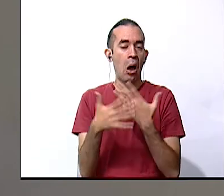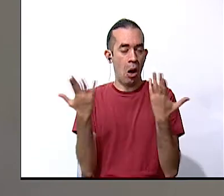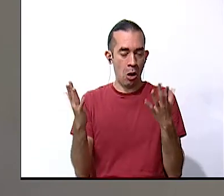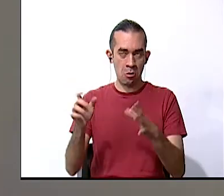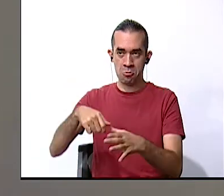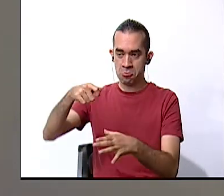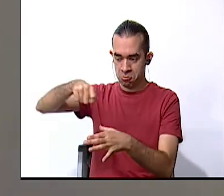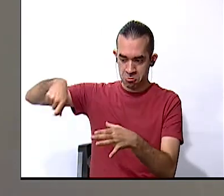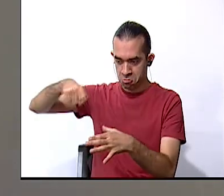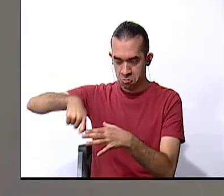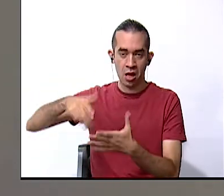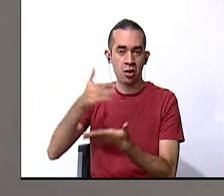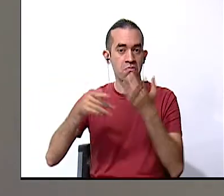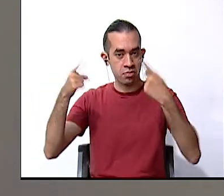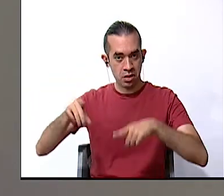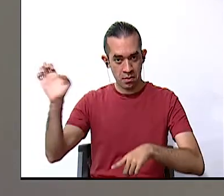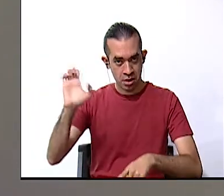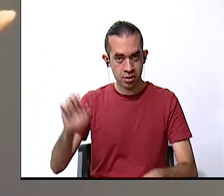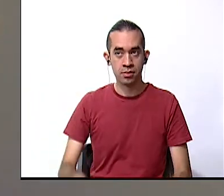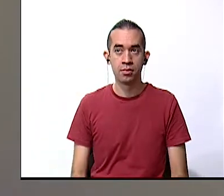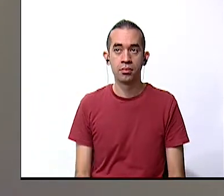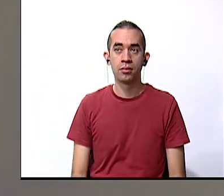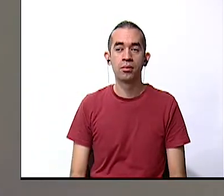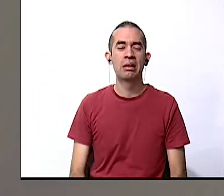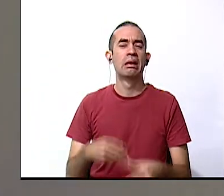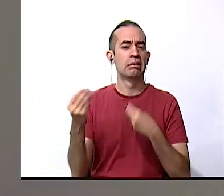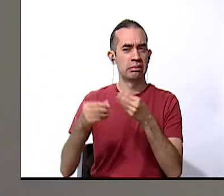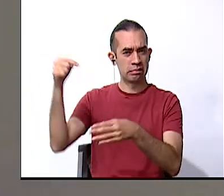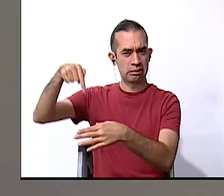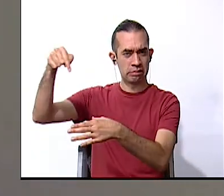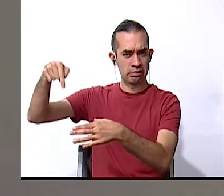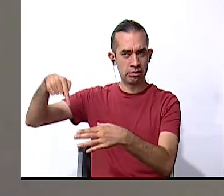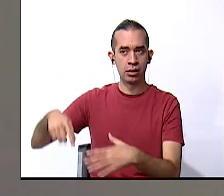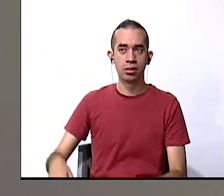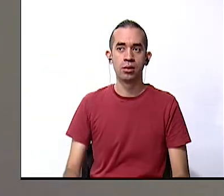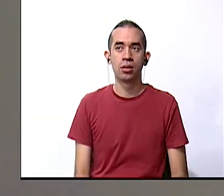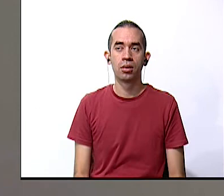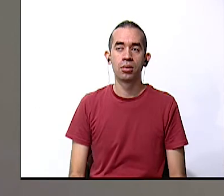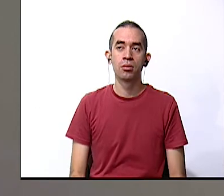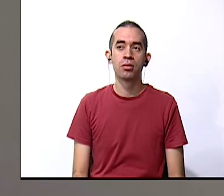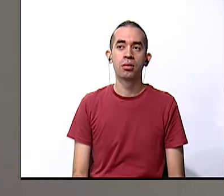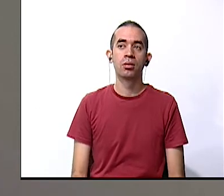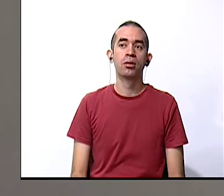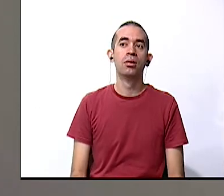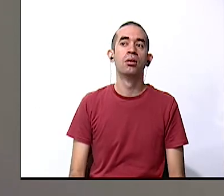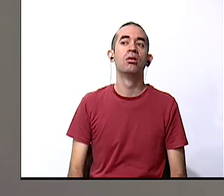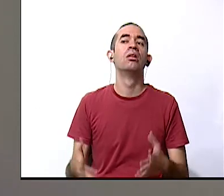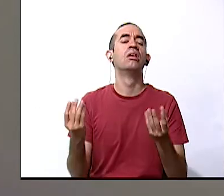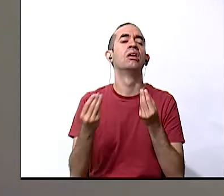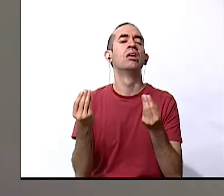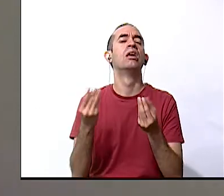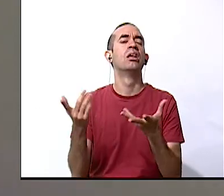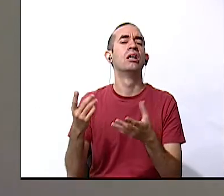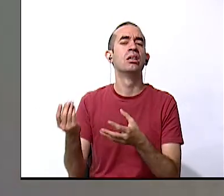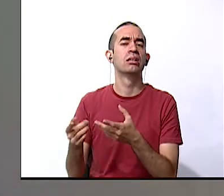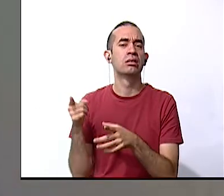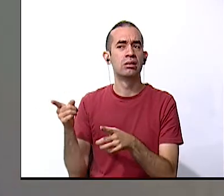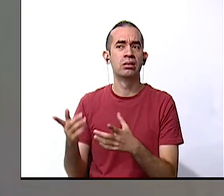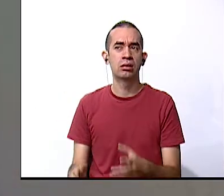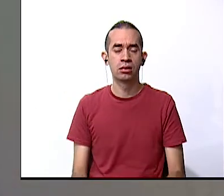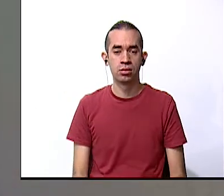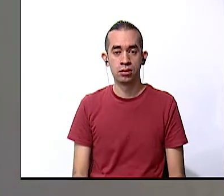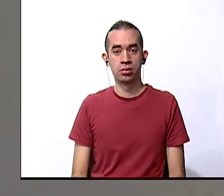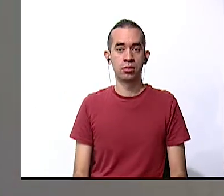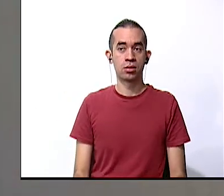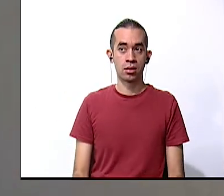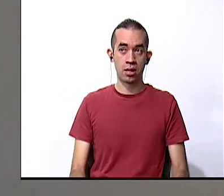disaster. What should we include? We must take good care. What should we do?